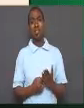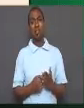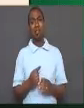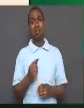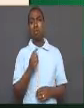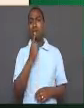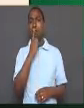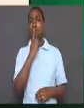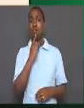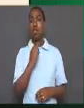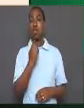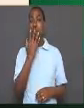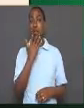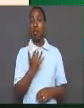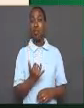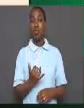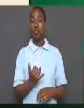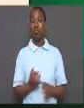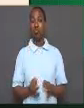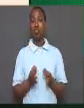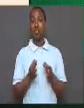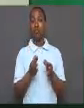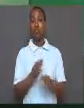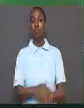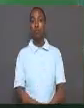blood cell at a time to pass through.